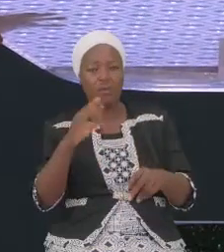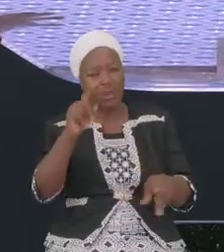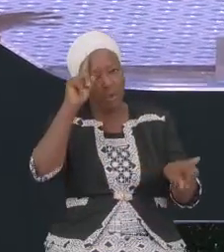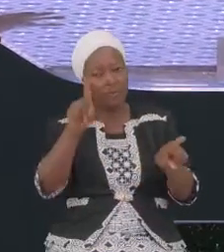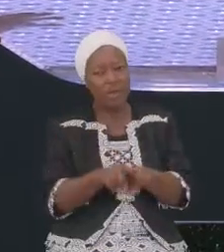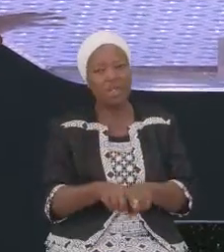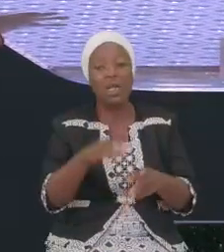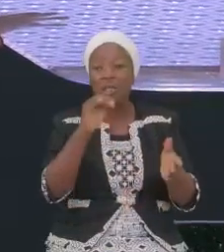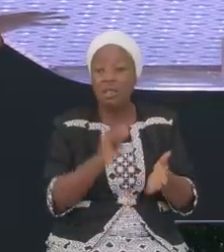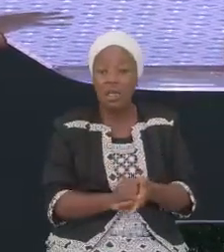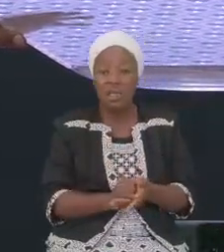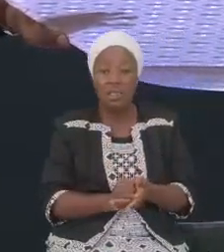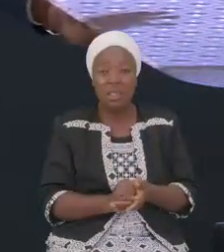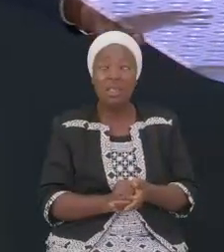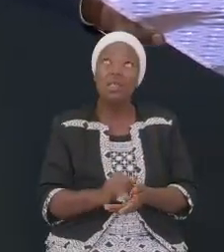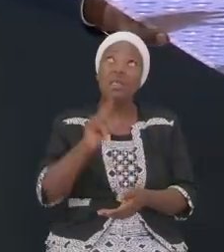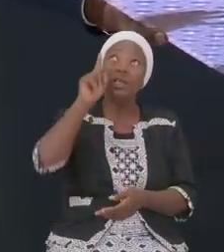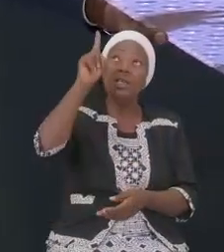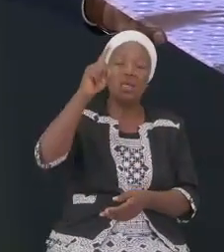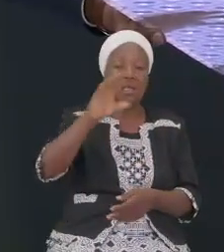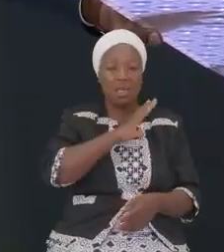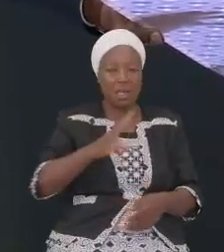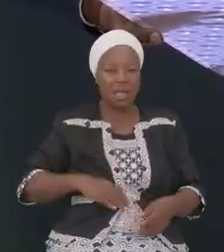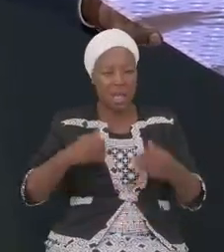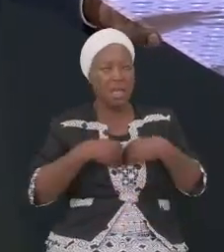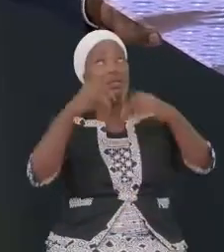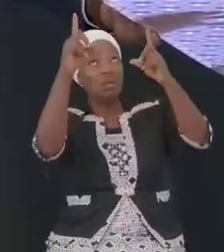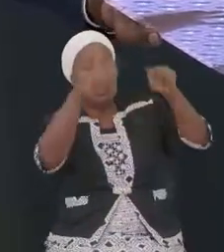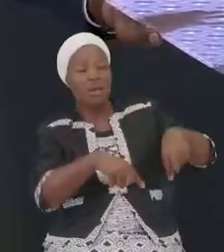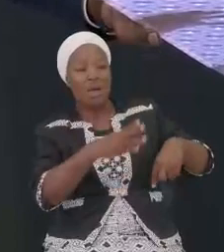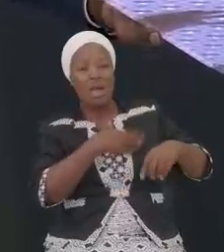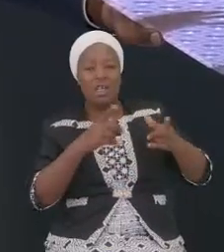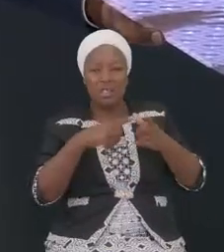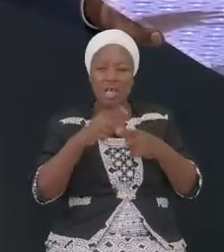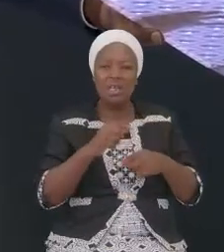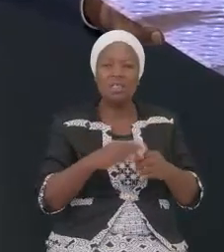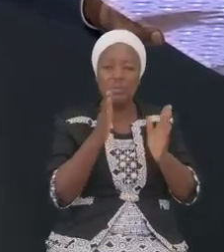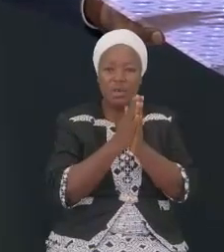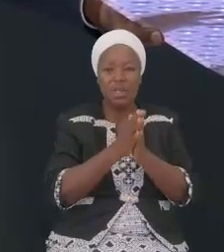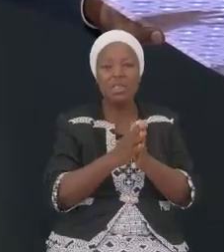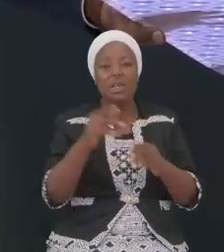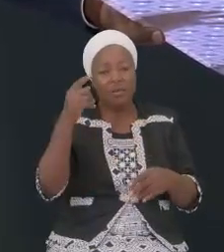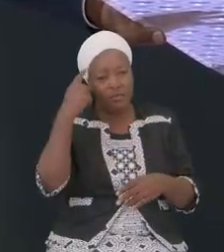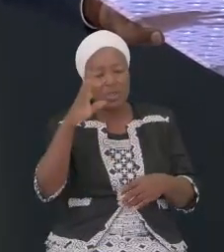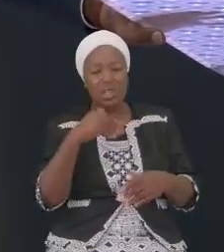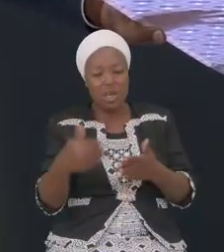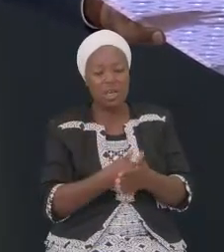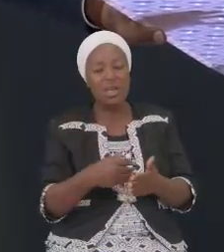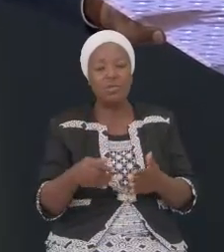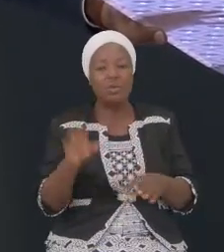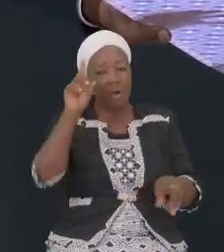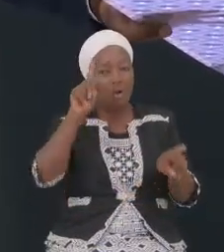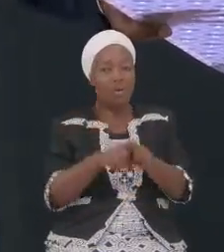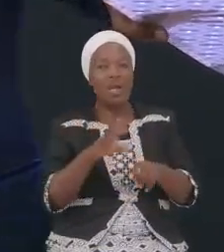covenant, that he, Christ, has come and is the mediator of the new covenant, of the better